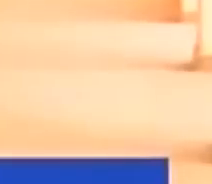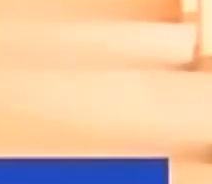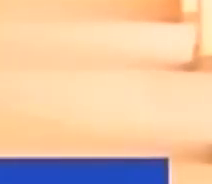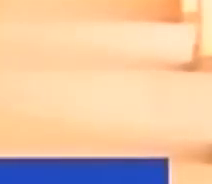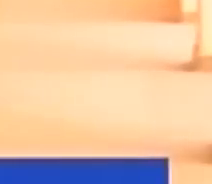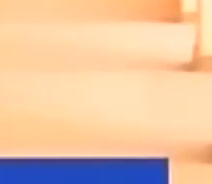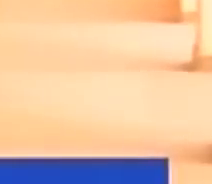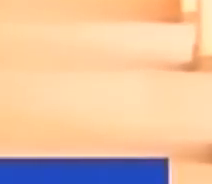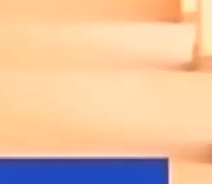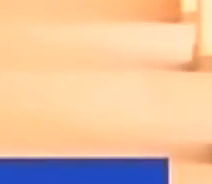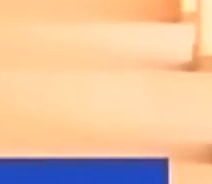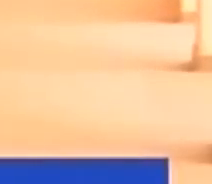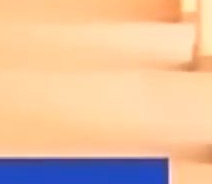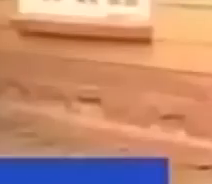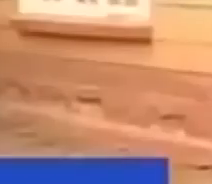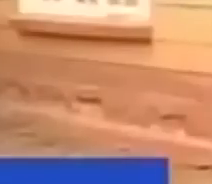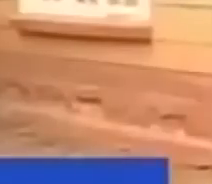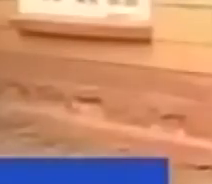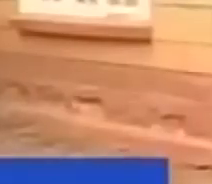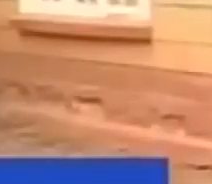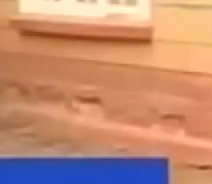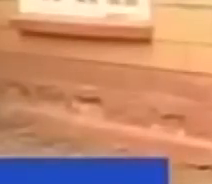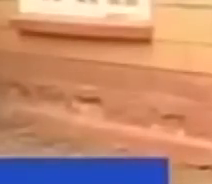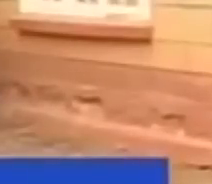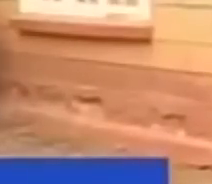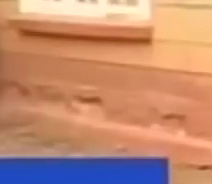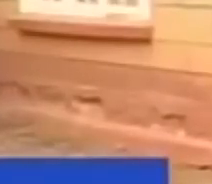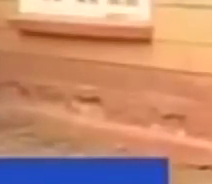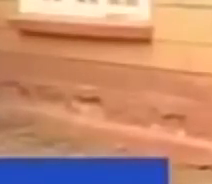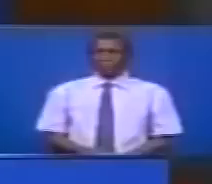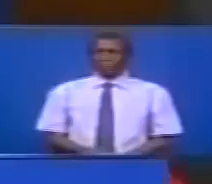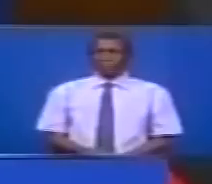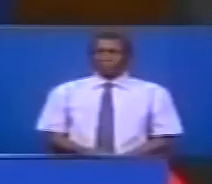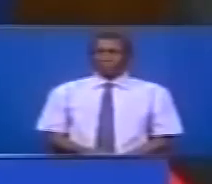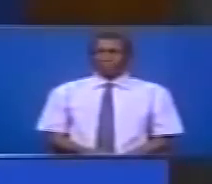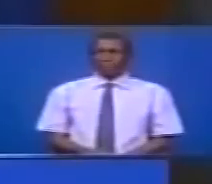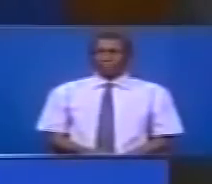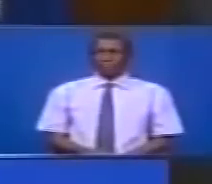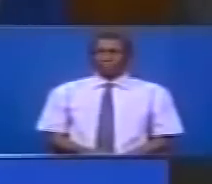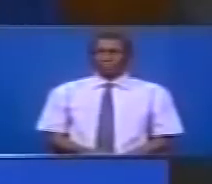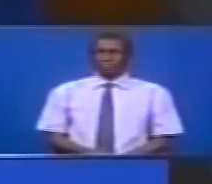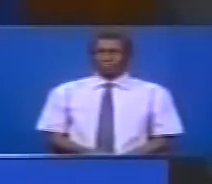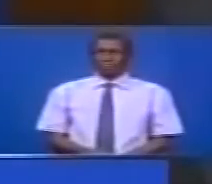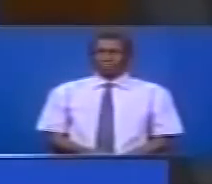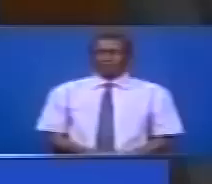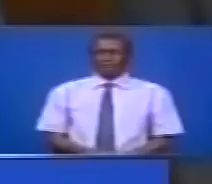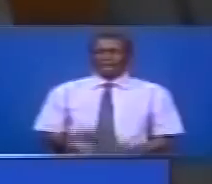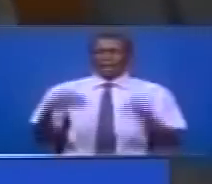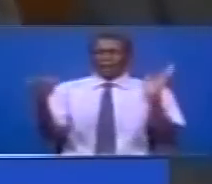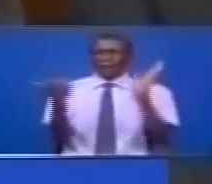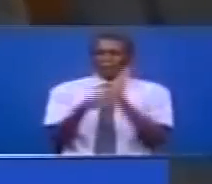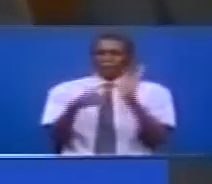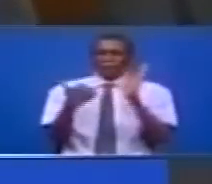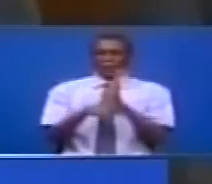further defended his government's decision to close schools, saying it was for the safety of the children. With the tensions